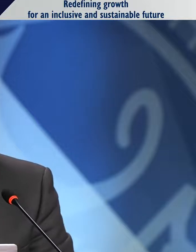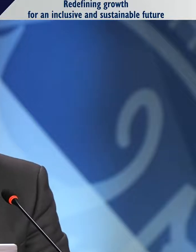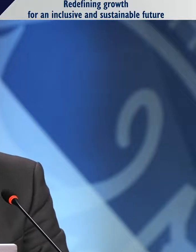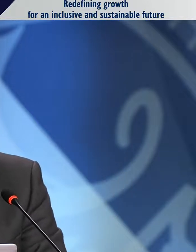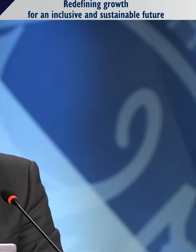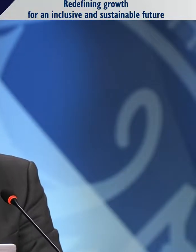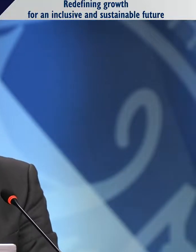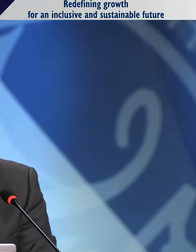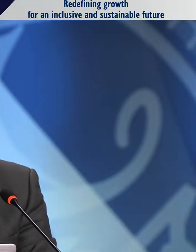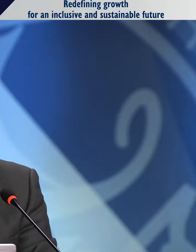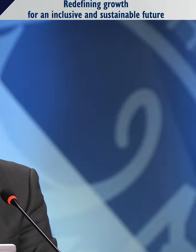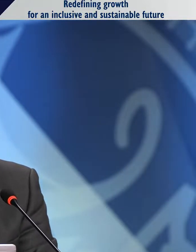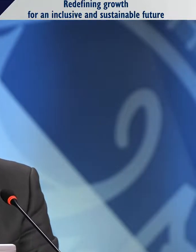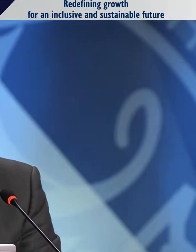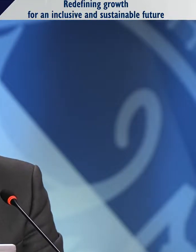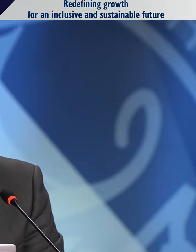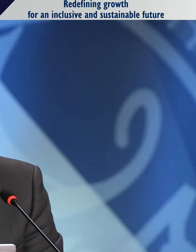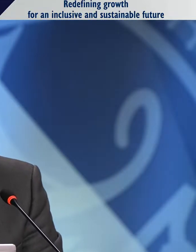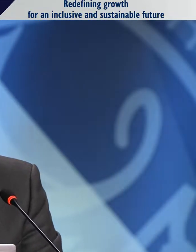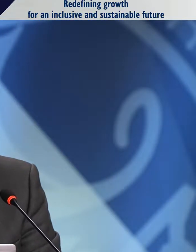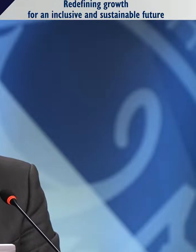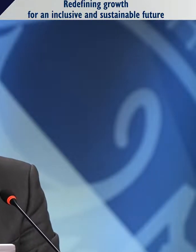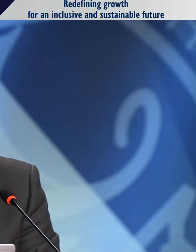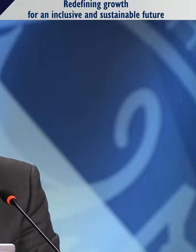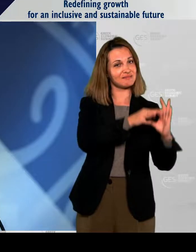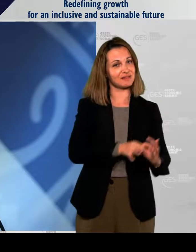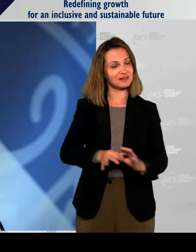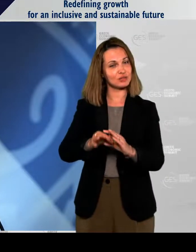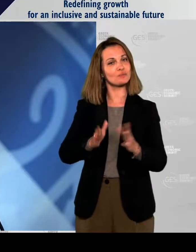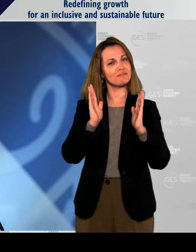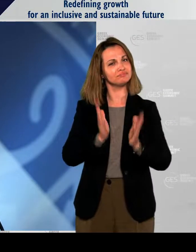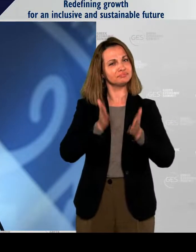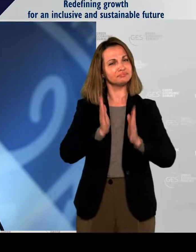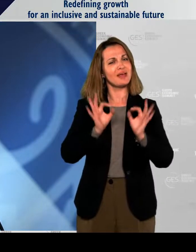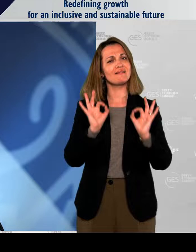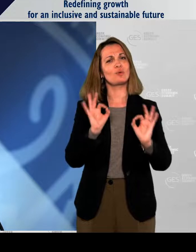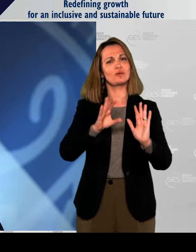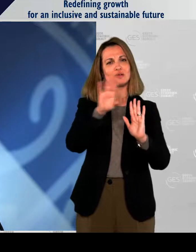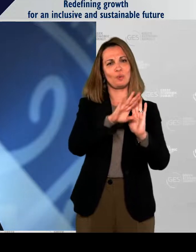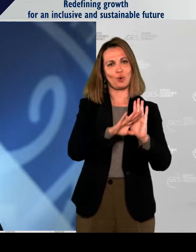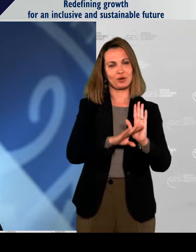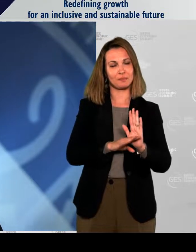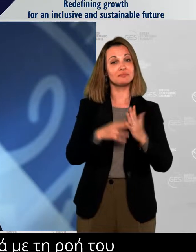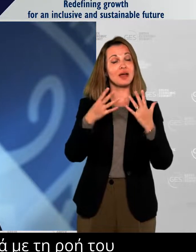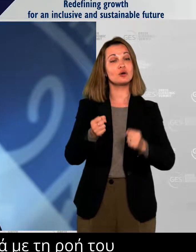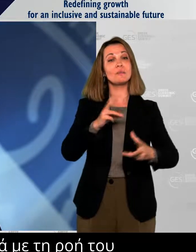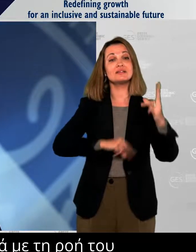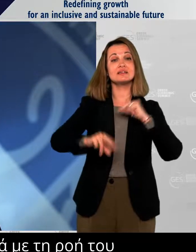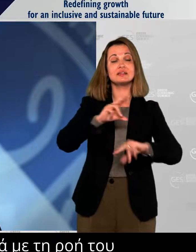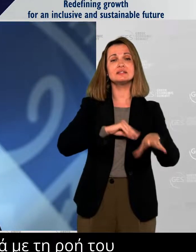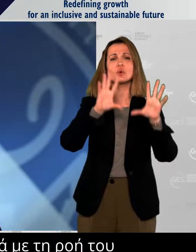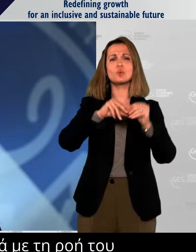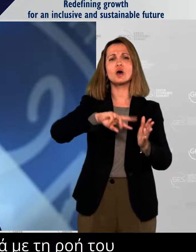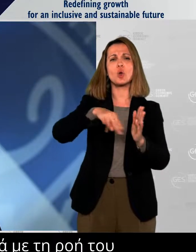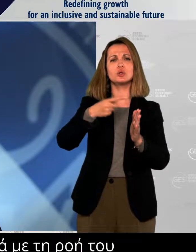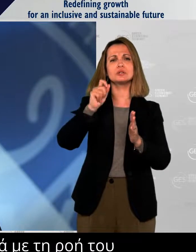And we are back now to continue the program of the summit with a fireside chat about the digital technology's role in making a more